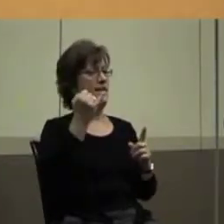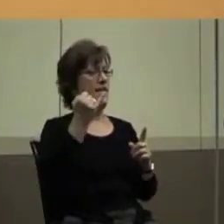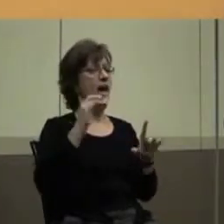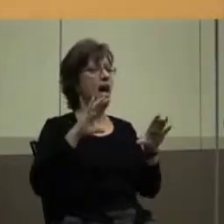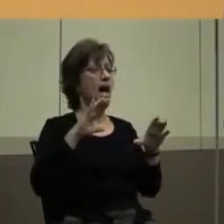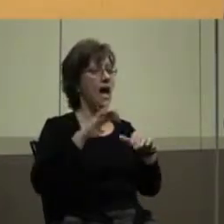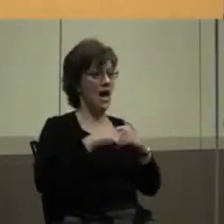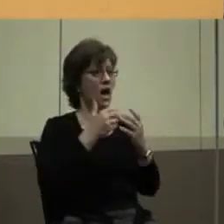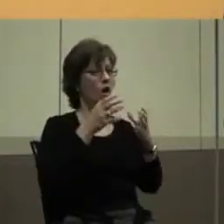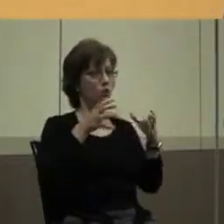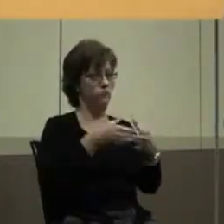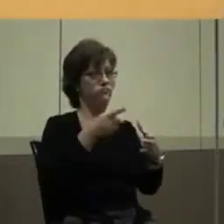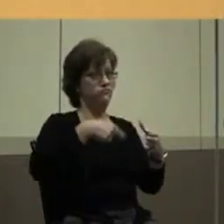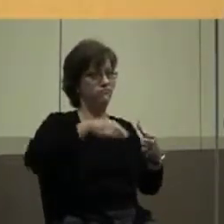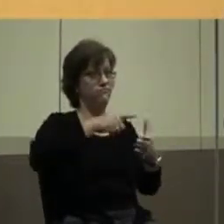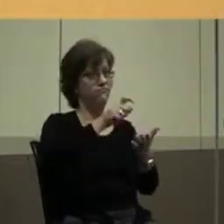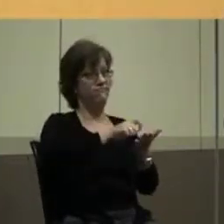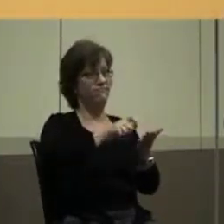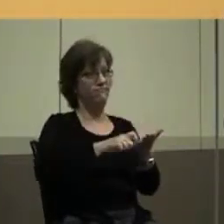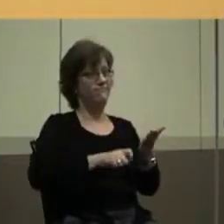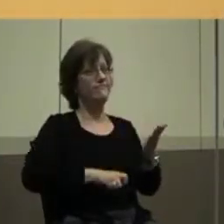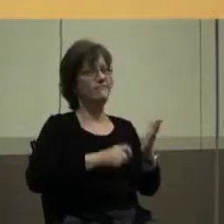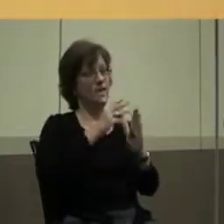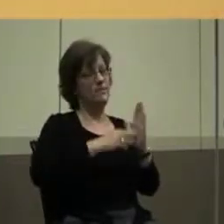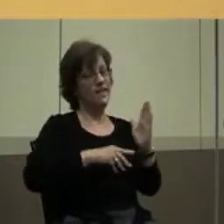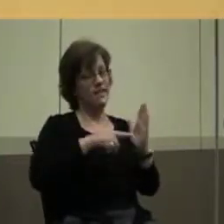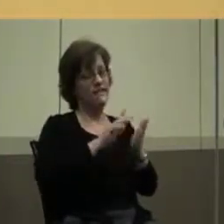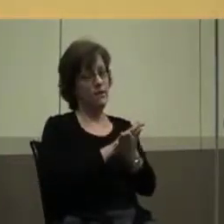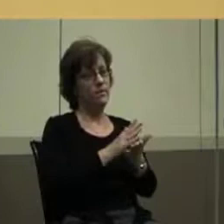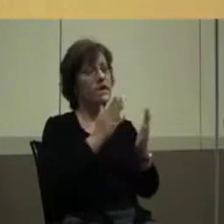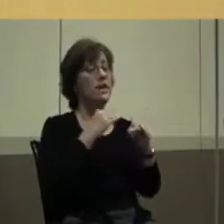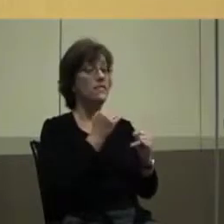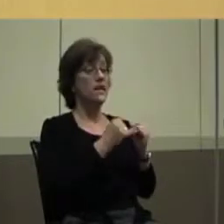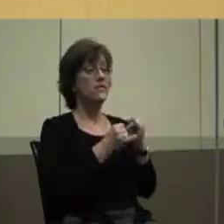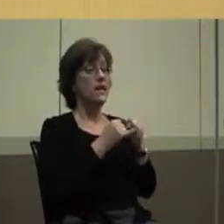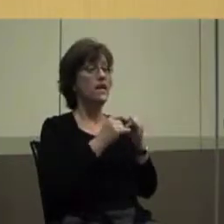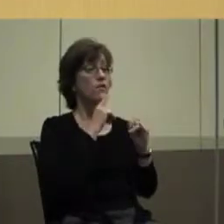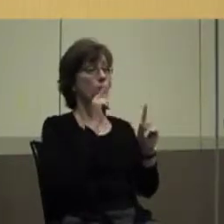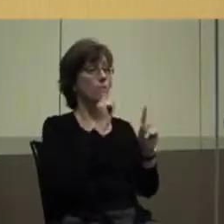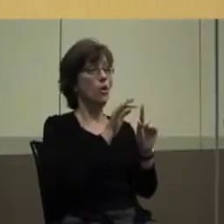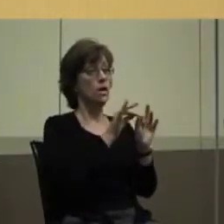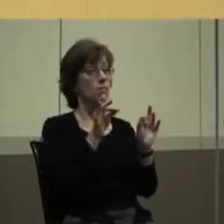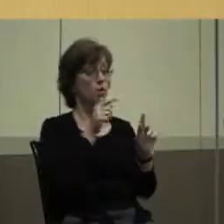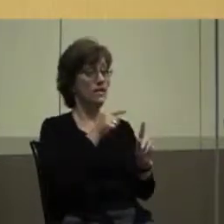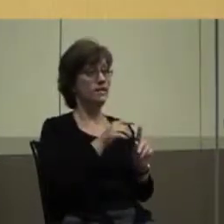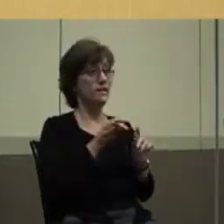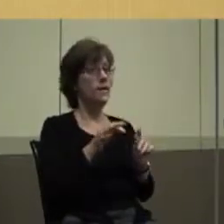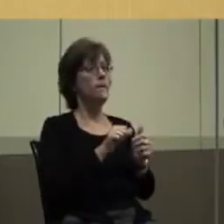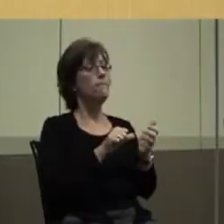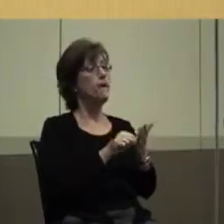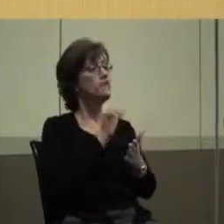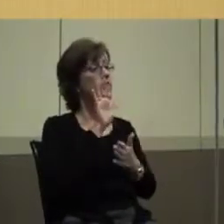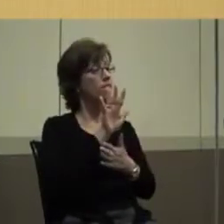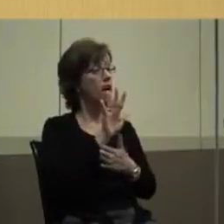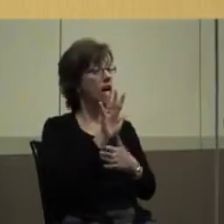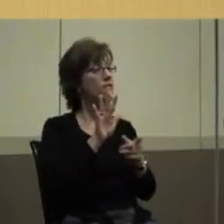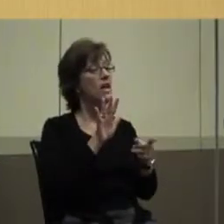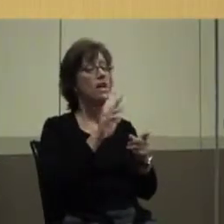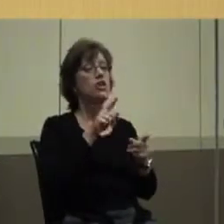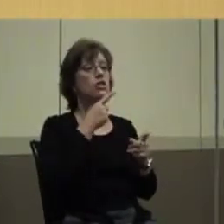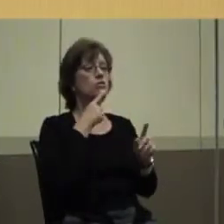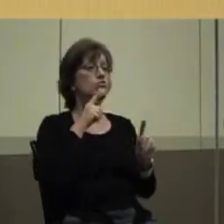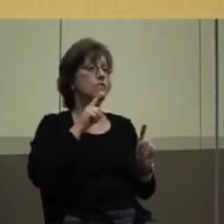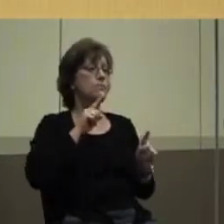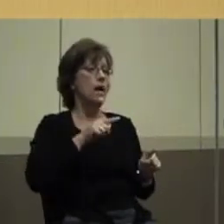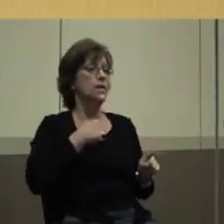this. And then finally at the very end, the bulleted points on page 5 of your packet, those are just the responses we got